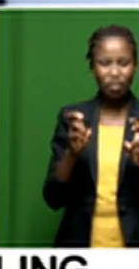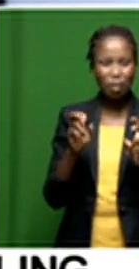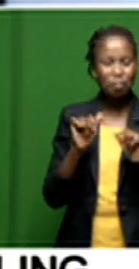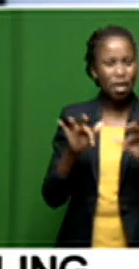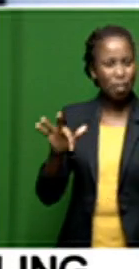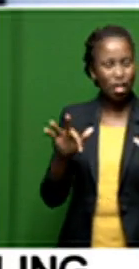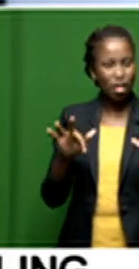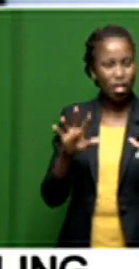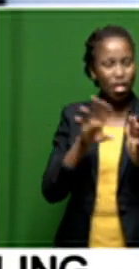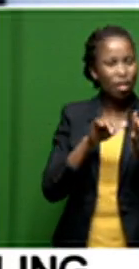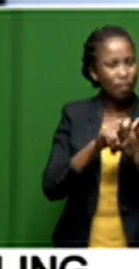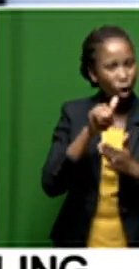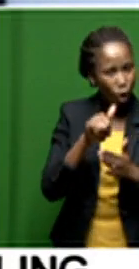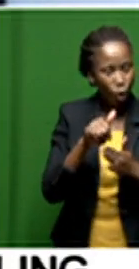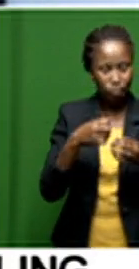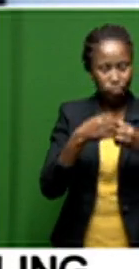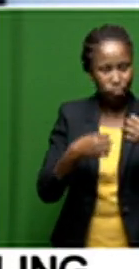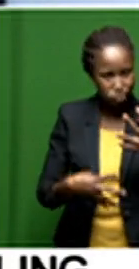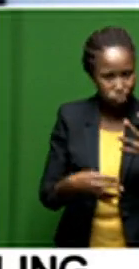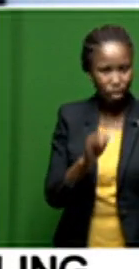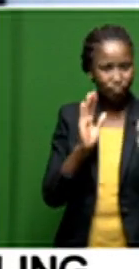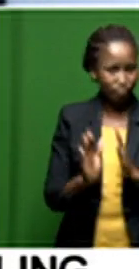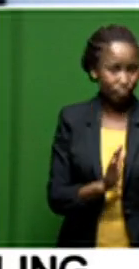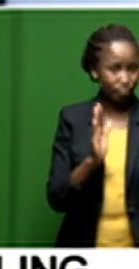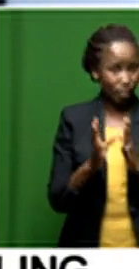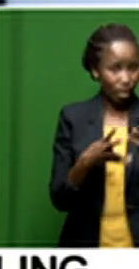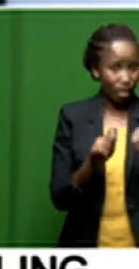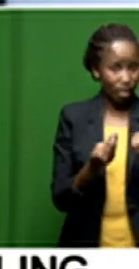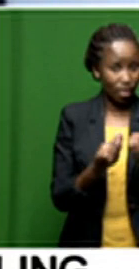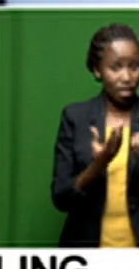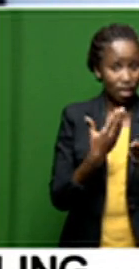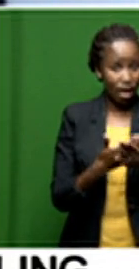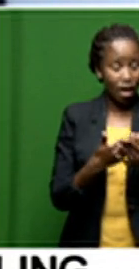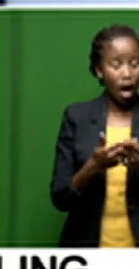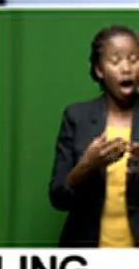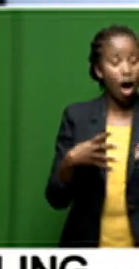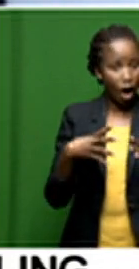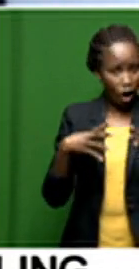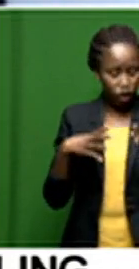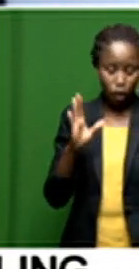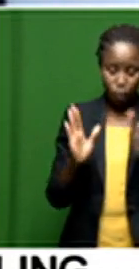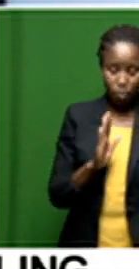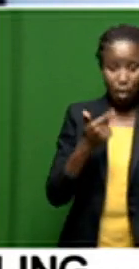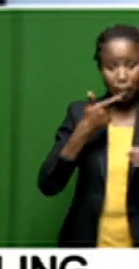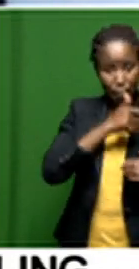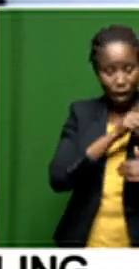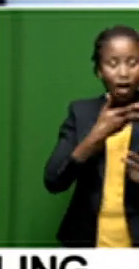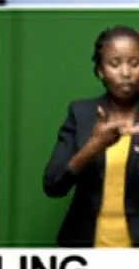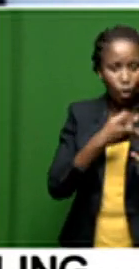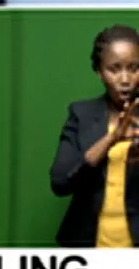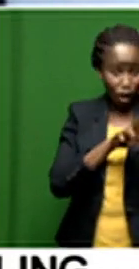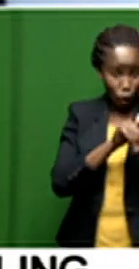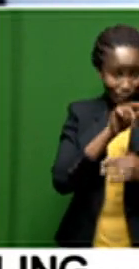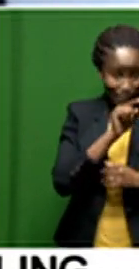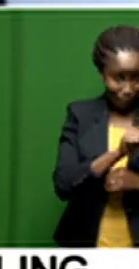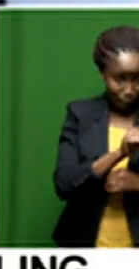other logistical steps that need to be taken in order to enable them to prepare adequately for an election on the election day itself.